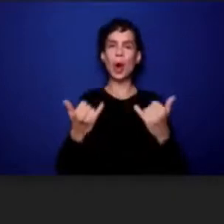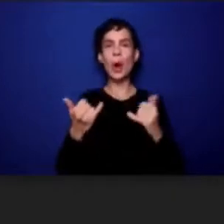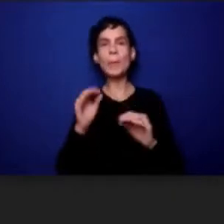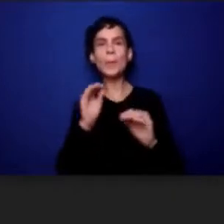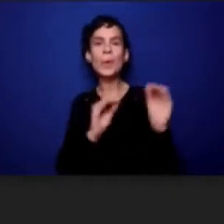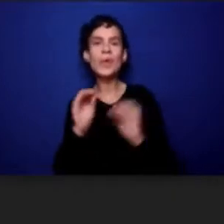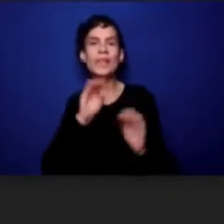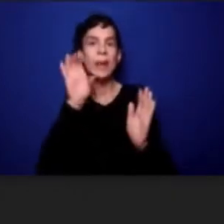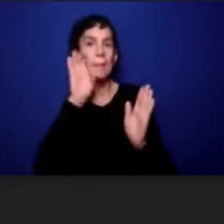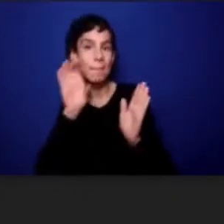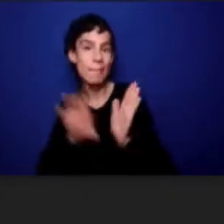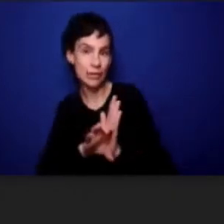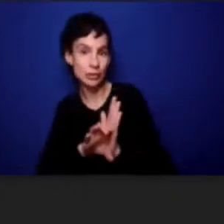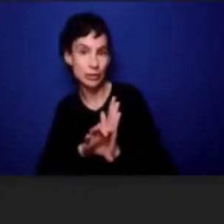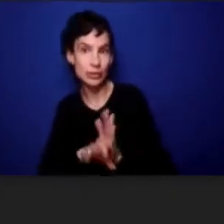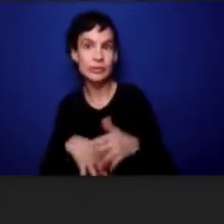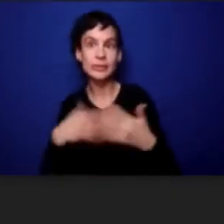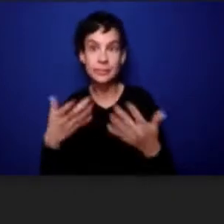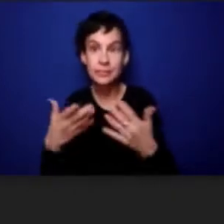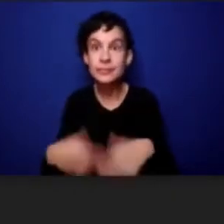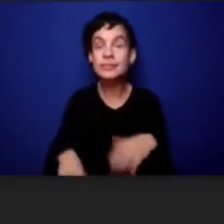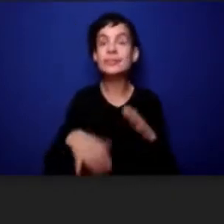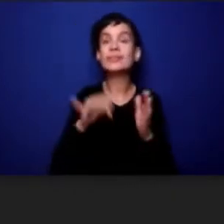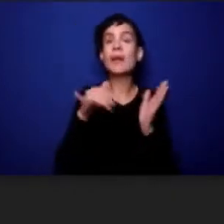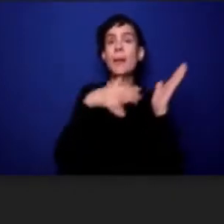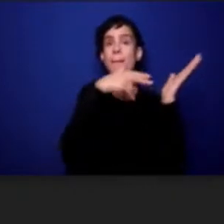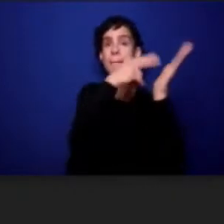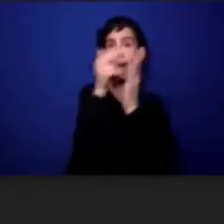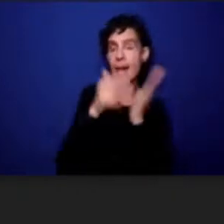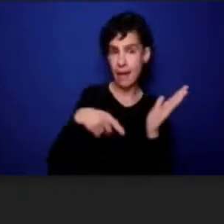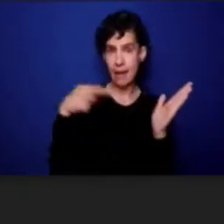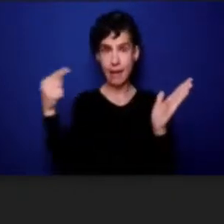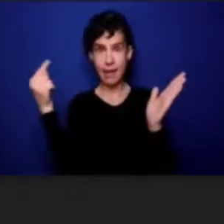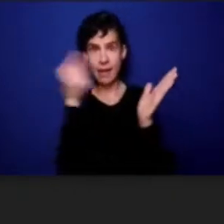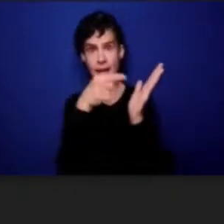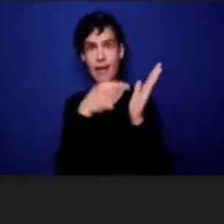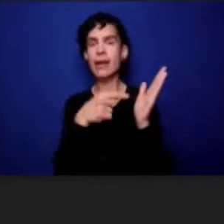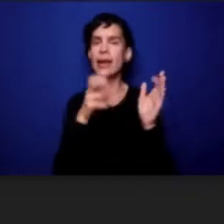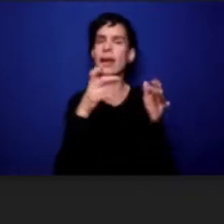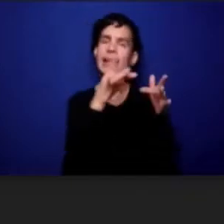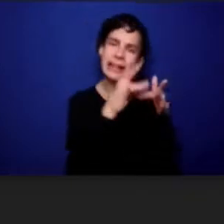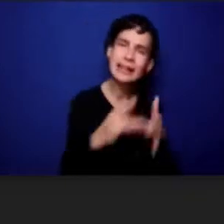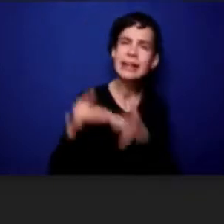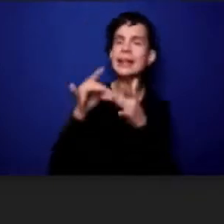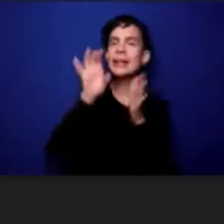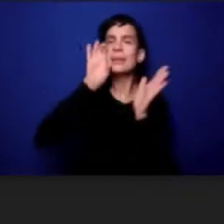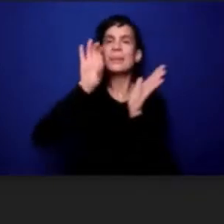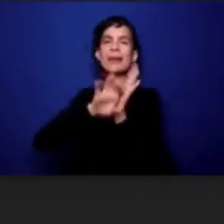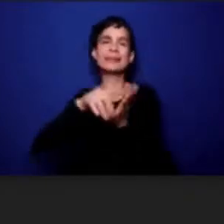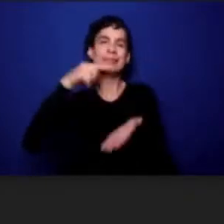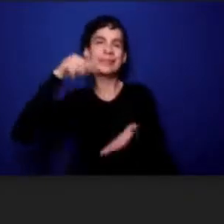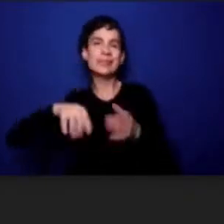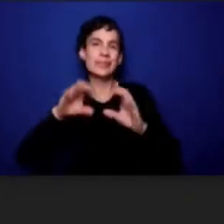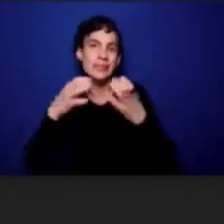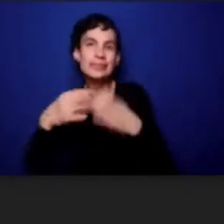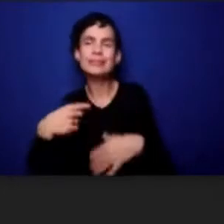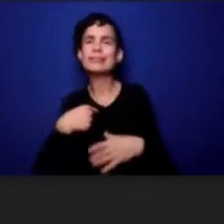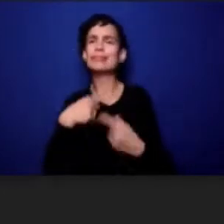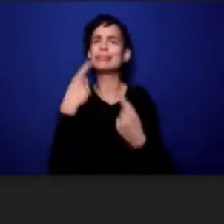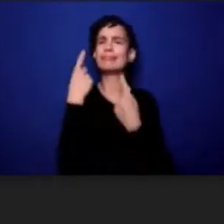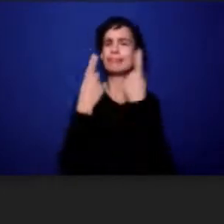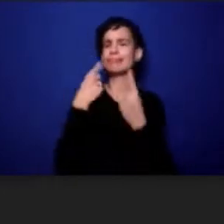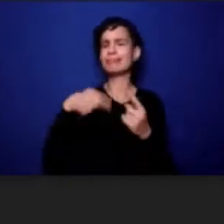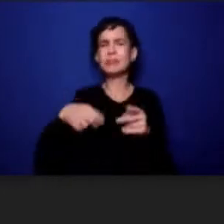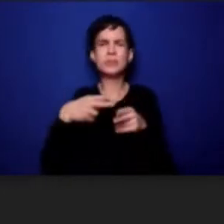image. And the painting that I discussed was sort of the lead image for the class, basically. So we only considered it very